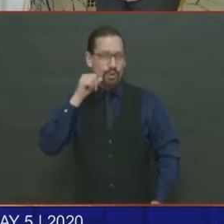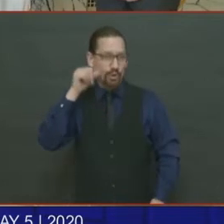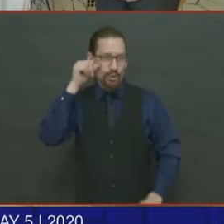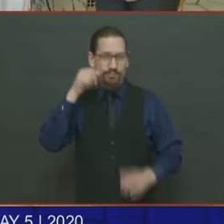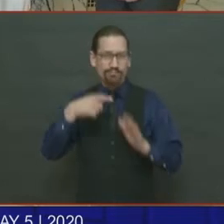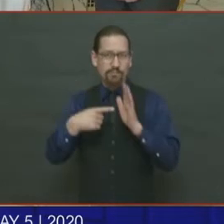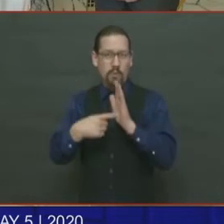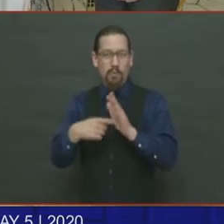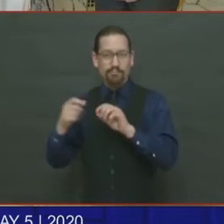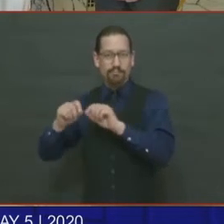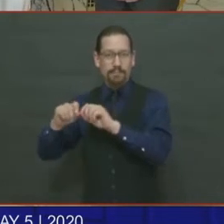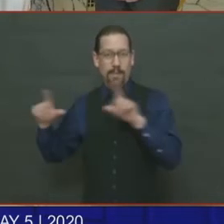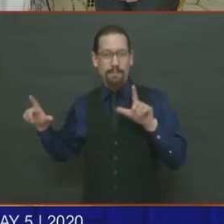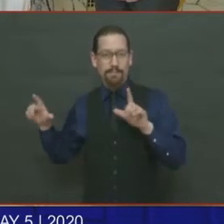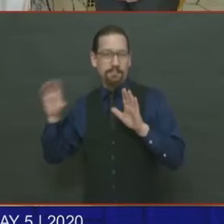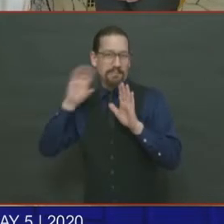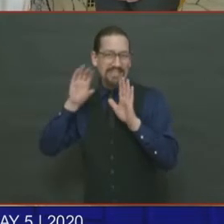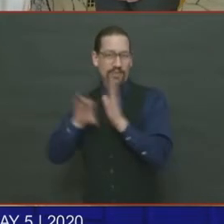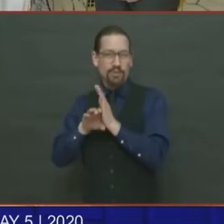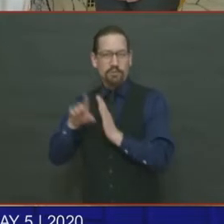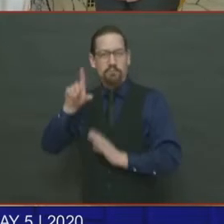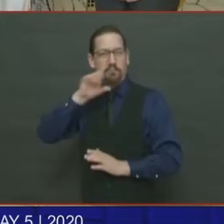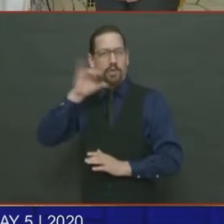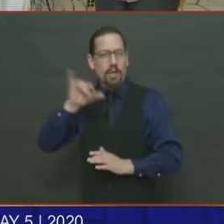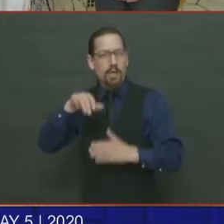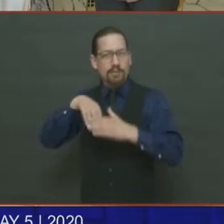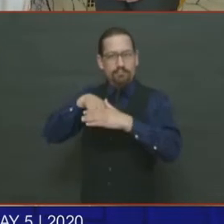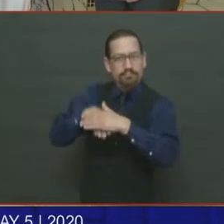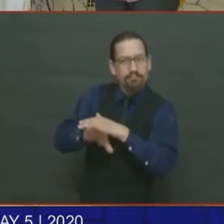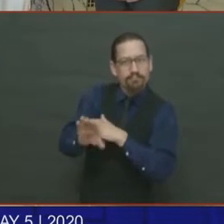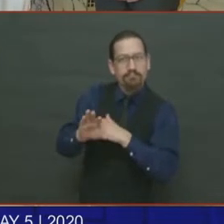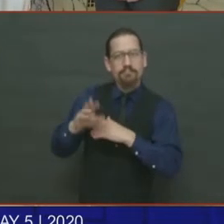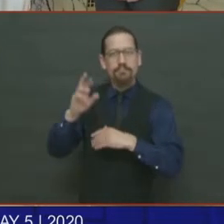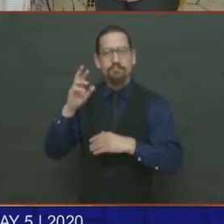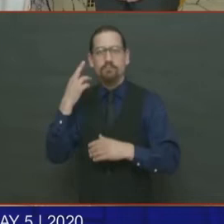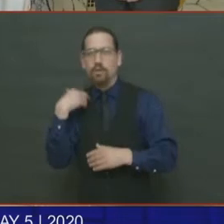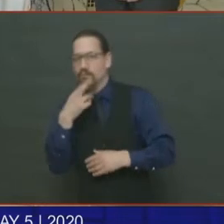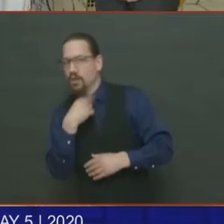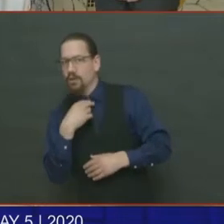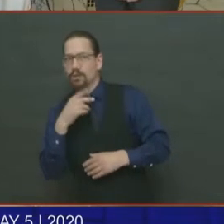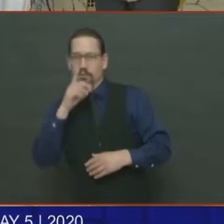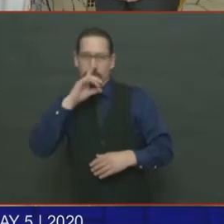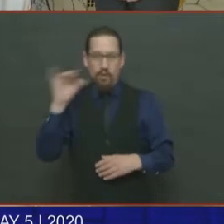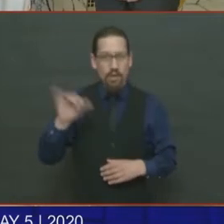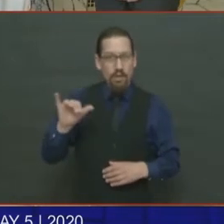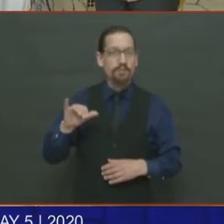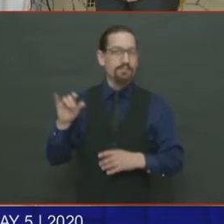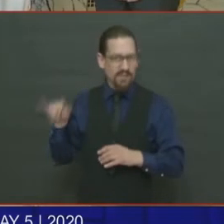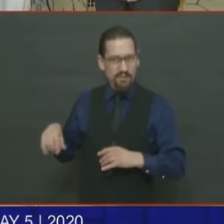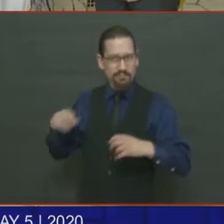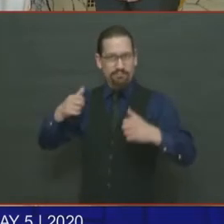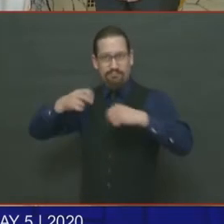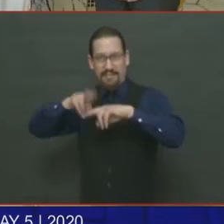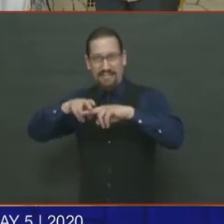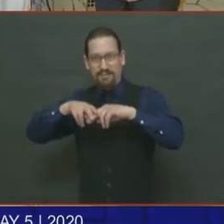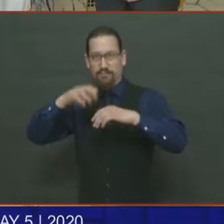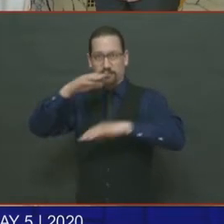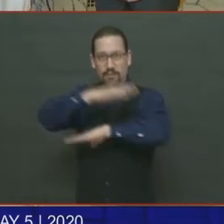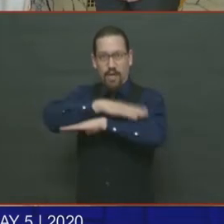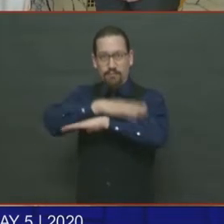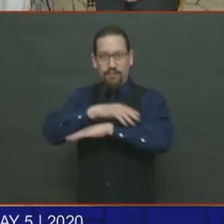guide of, what their new life is going to look like. And certain pieces will